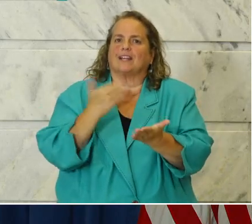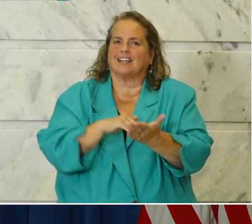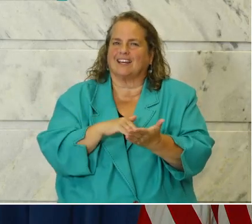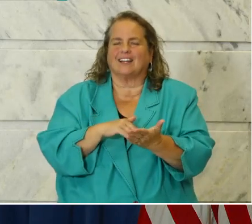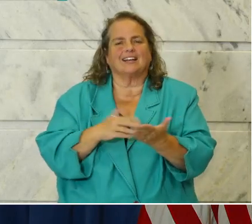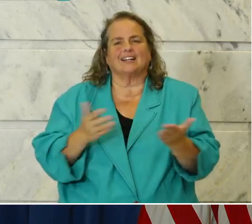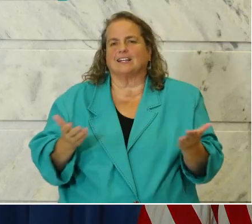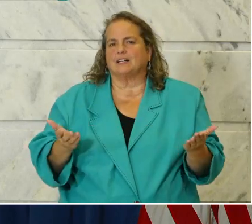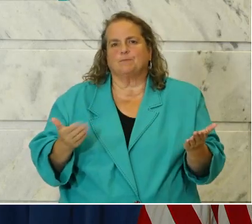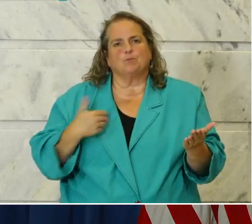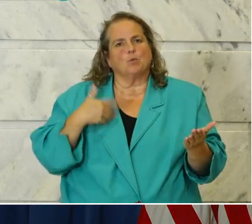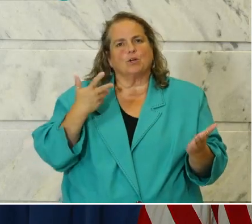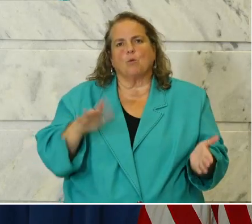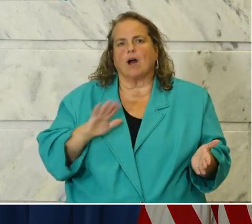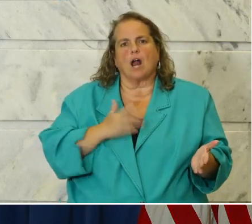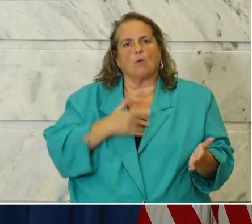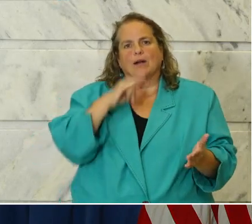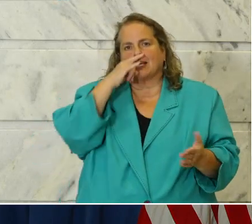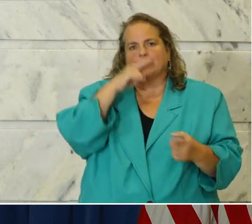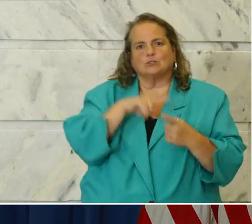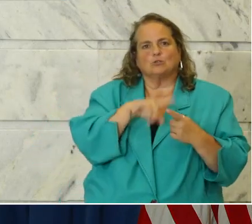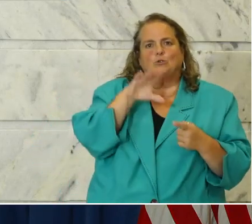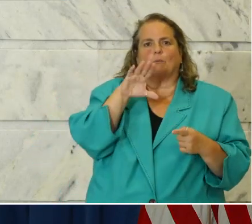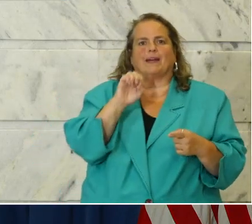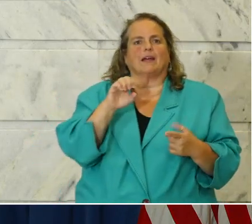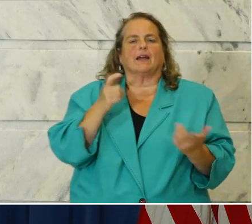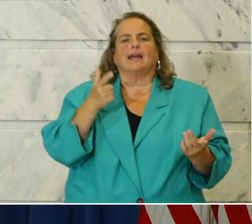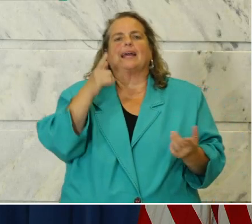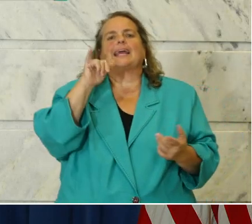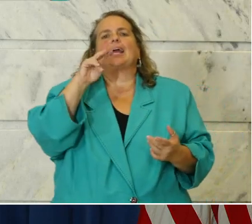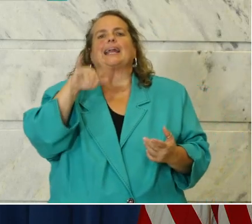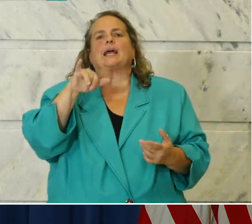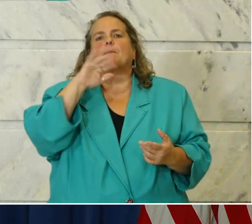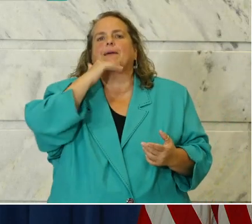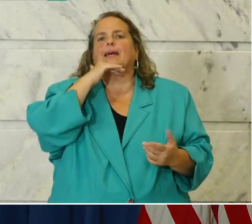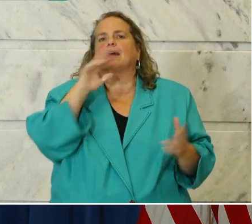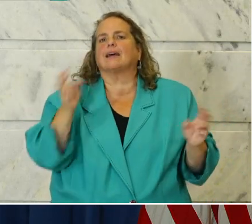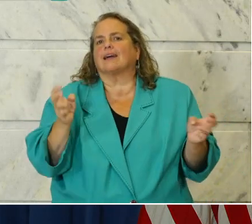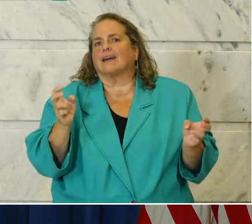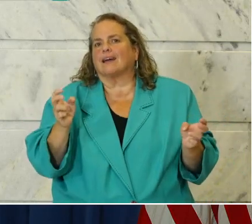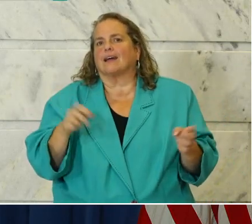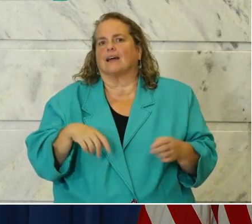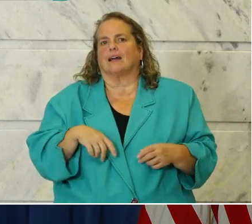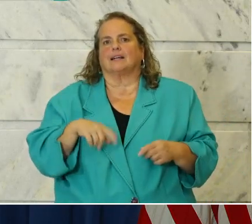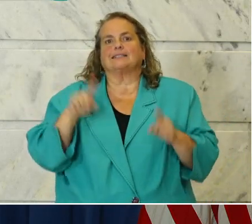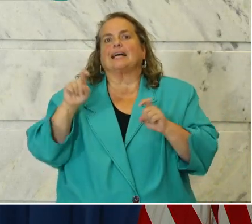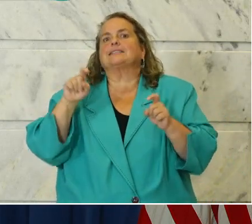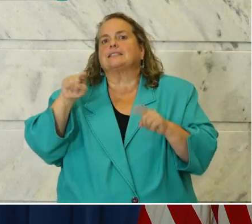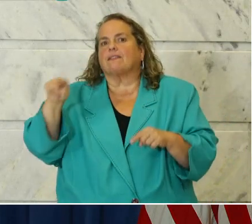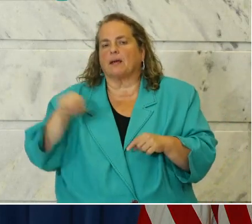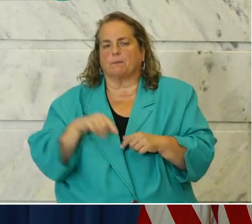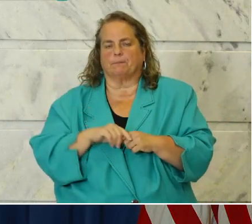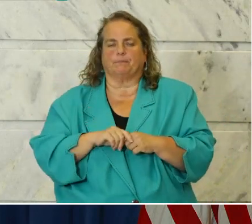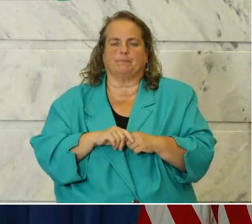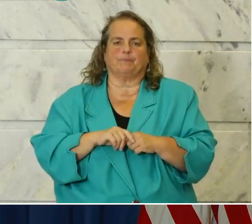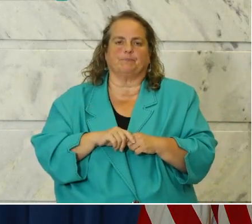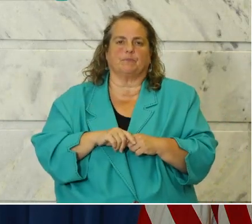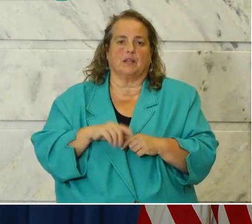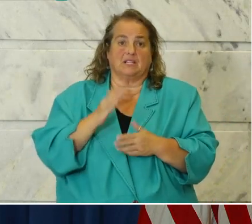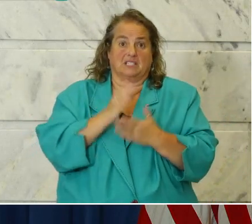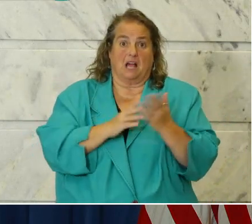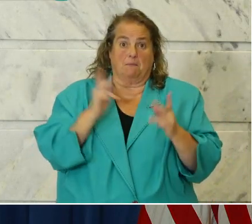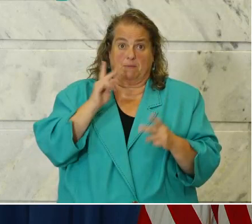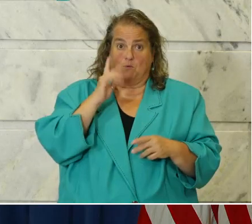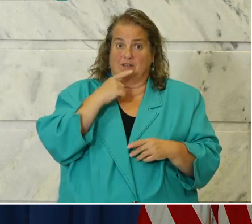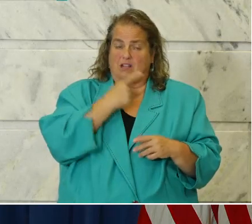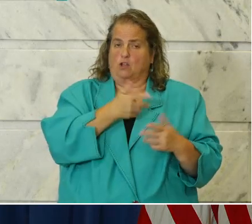want our kids to be the canaries in the coal mine. I'm sure that there are those that will say they were already planning